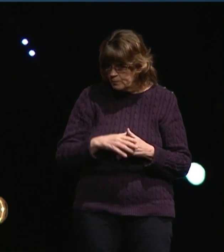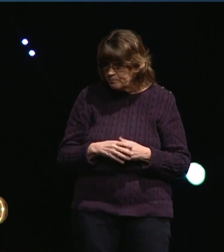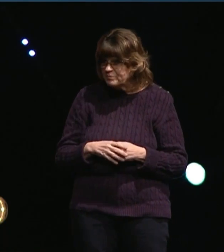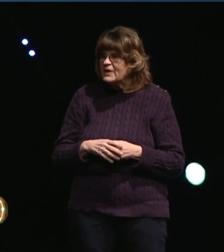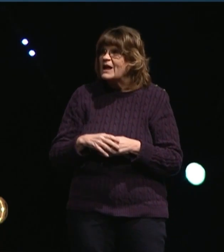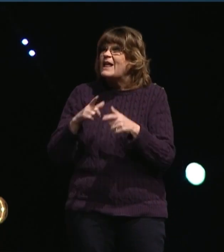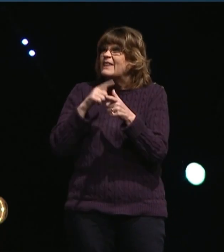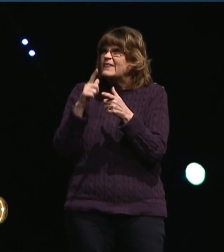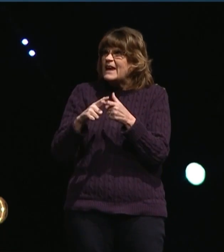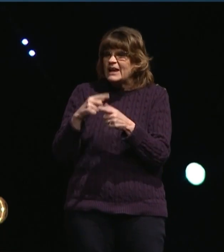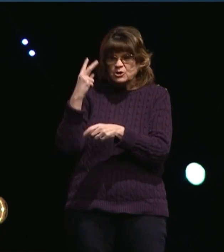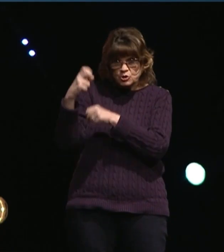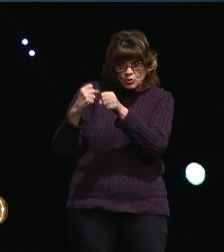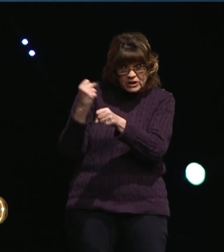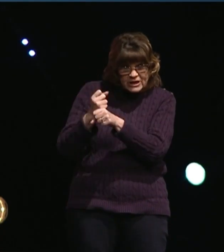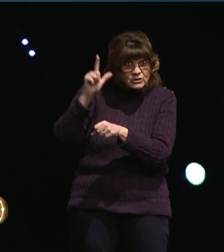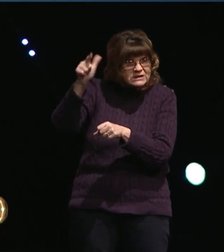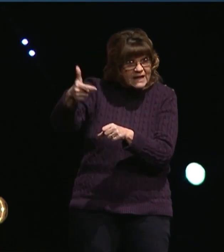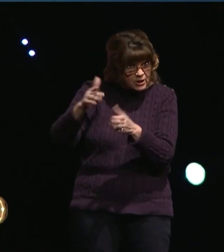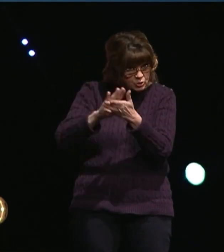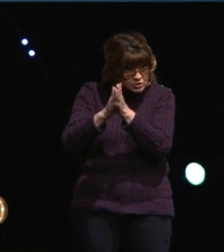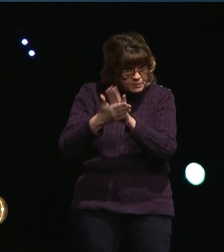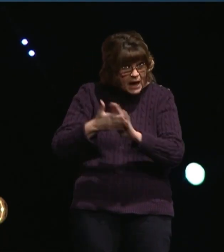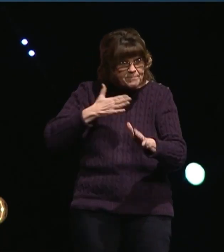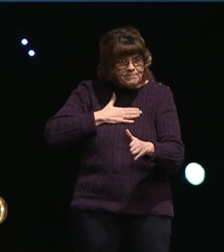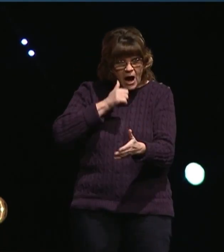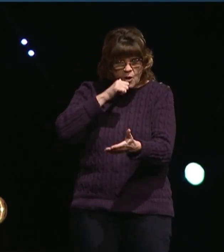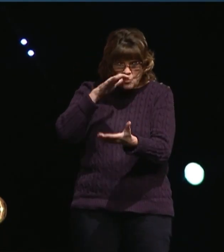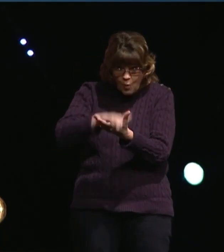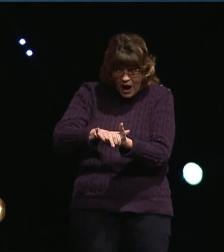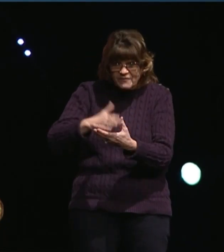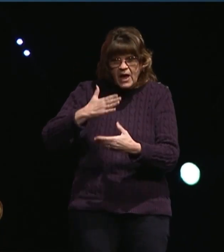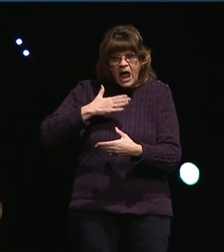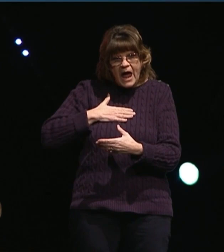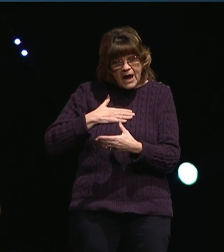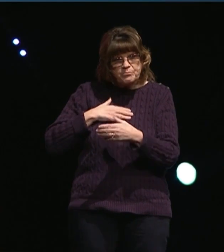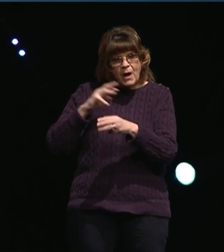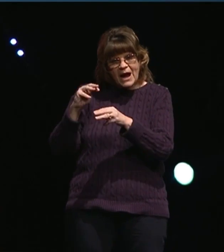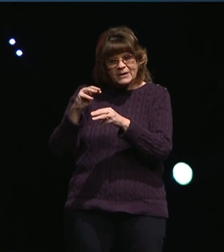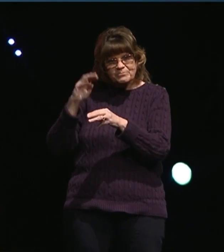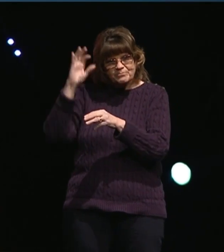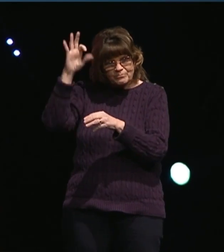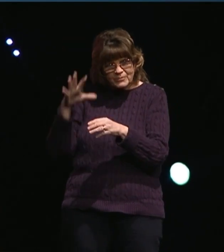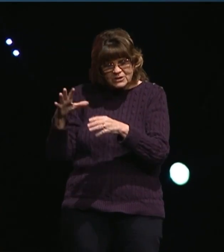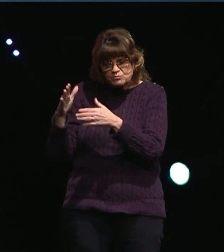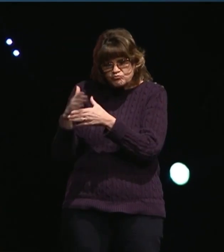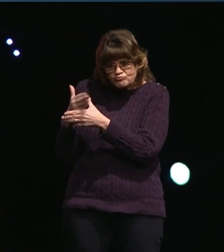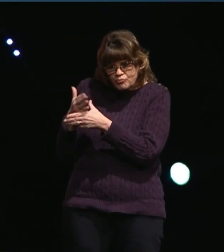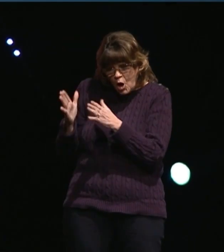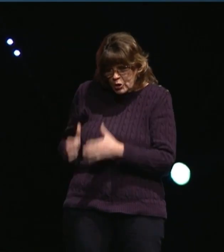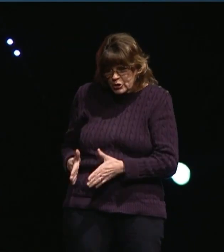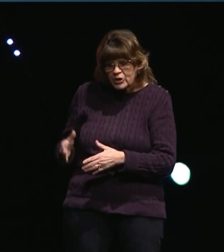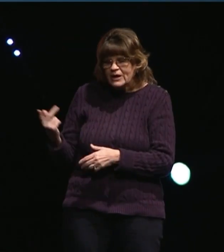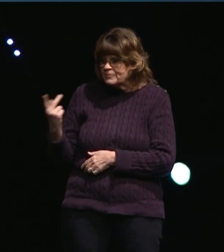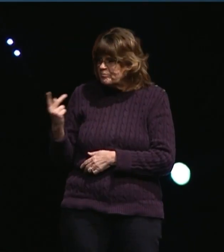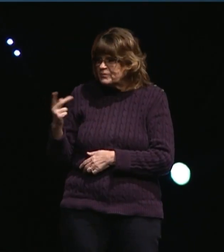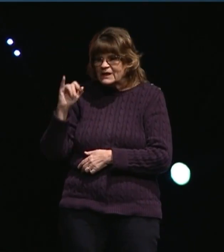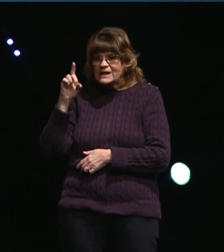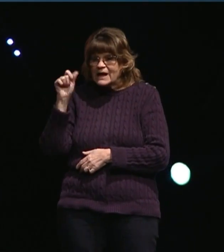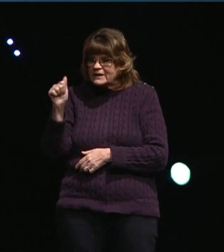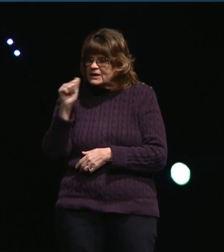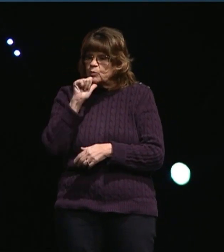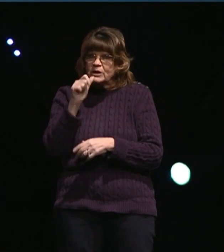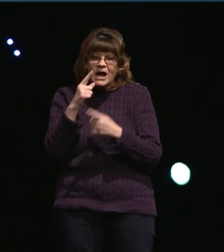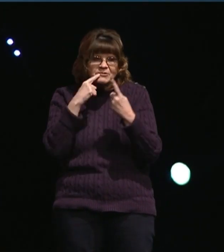a period of a couple years later, she became my wife and became my ministry partner. Idea would not exist today without Mary Lou. She has